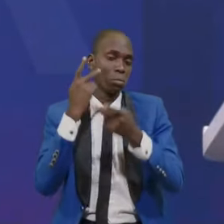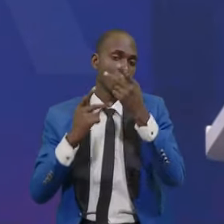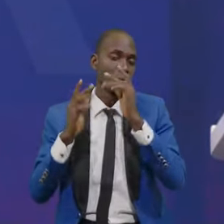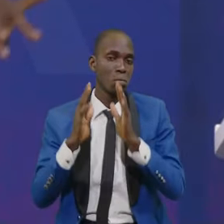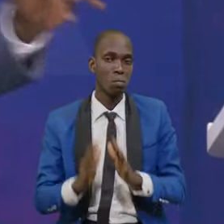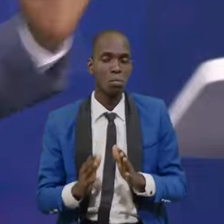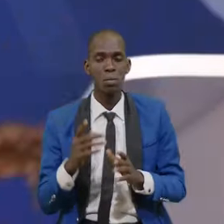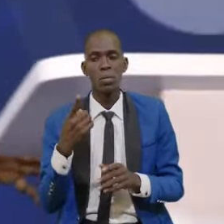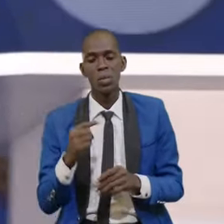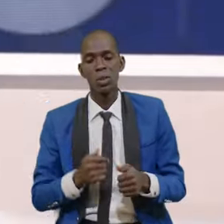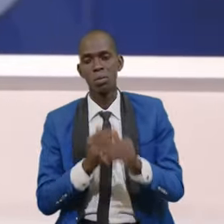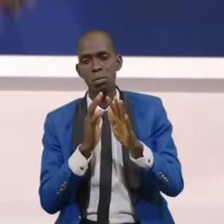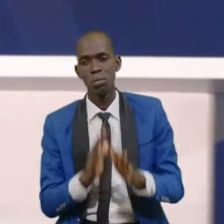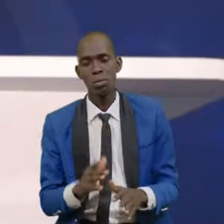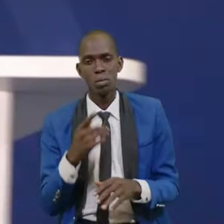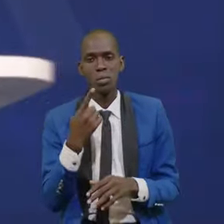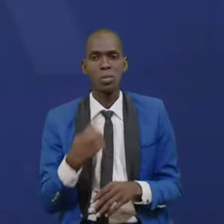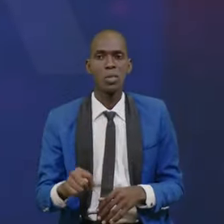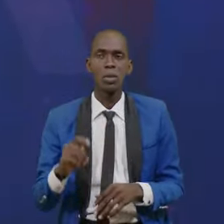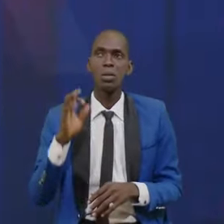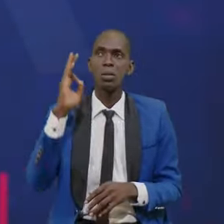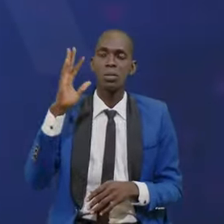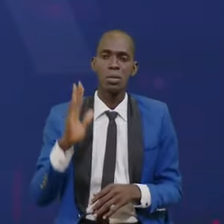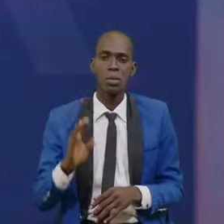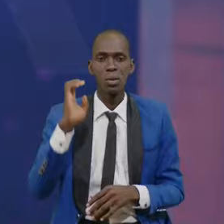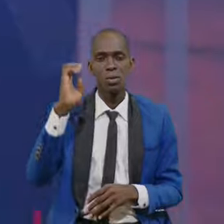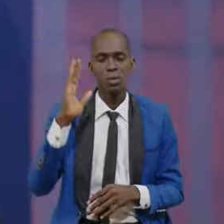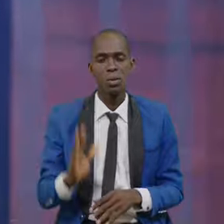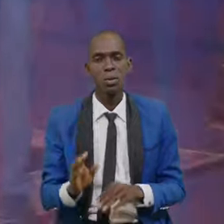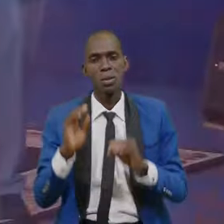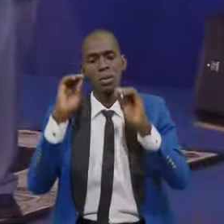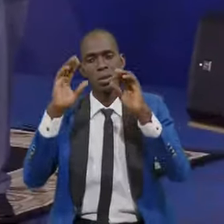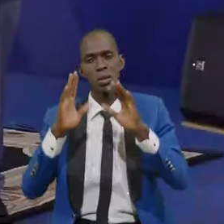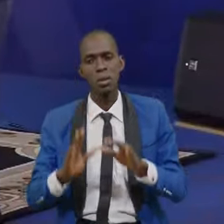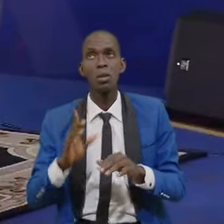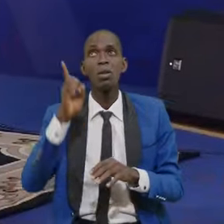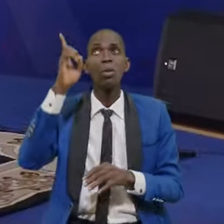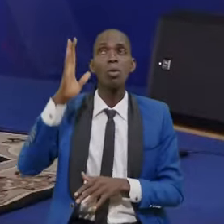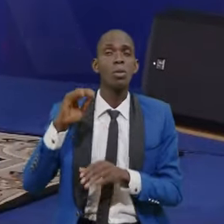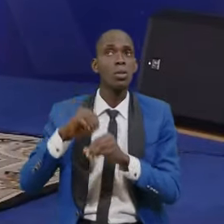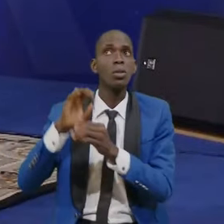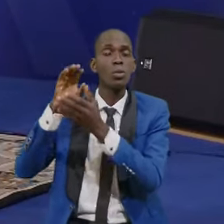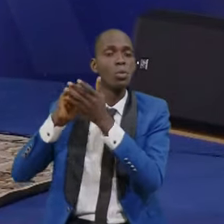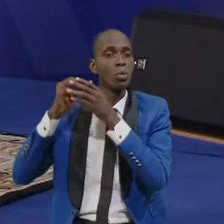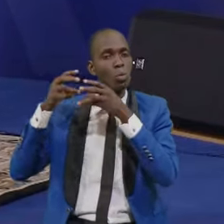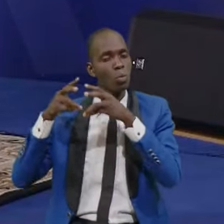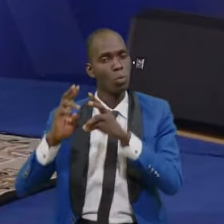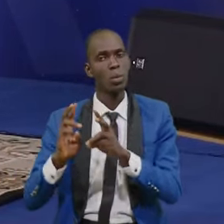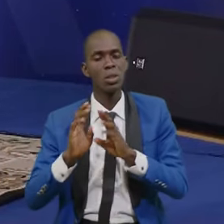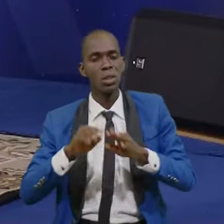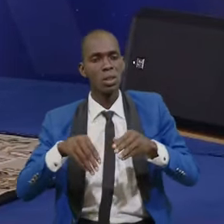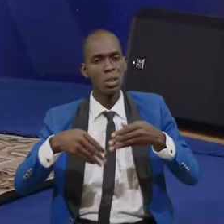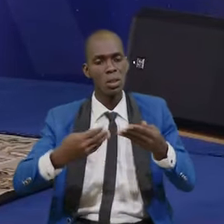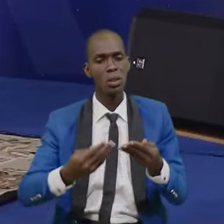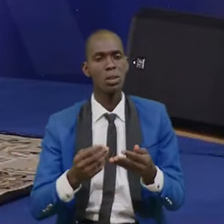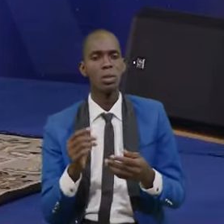the pastor, the teacher, God, in his own economy, he gave those